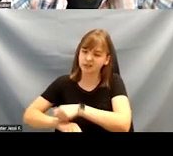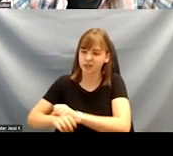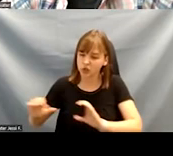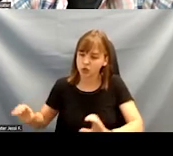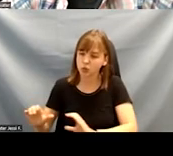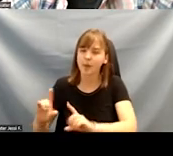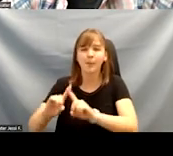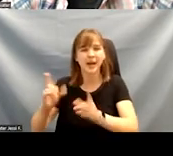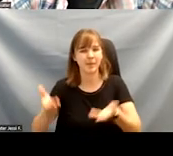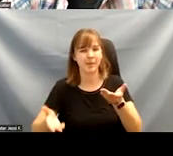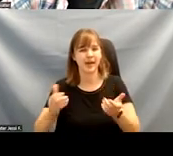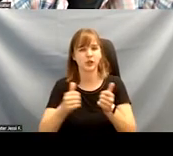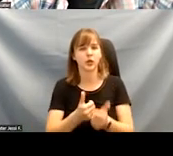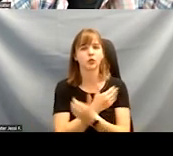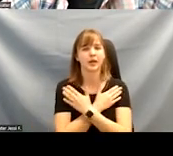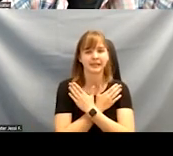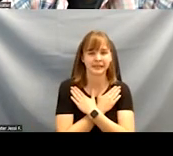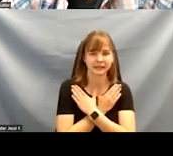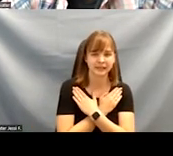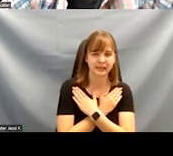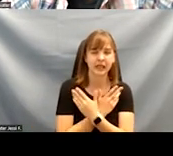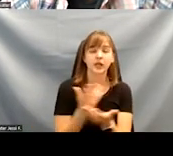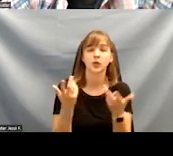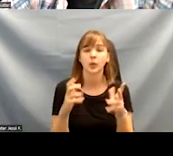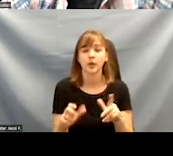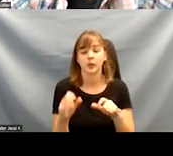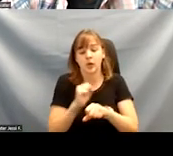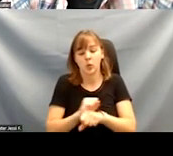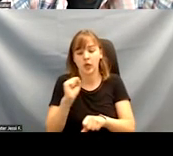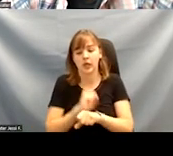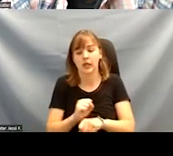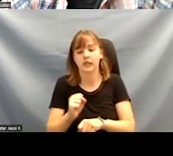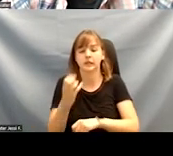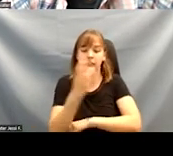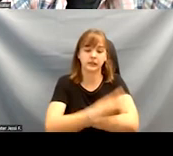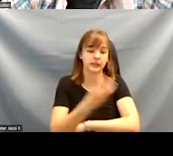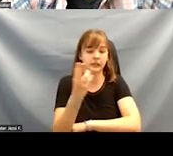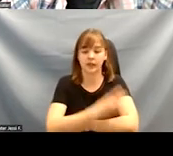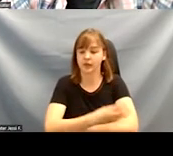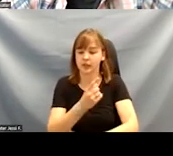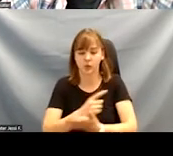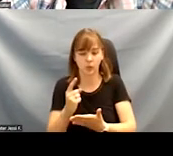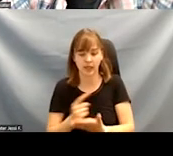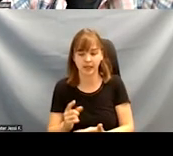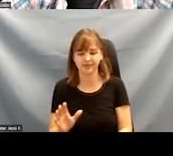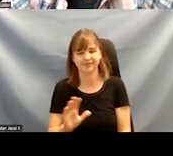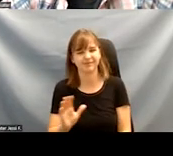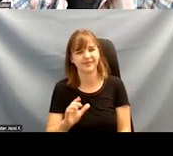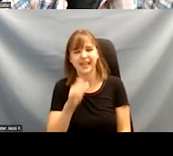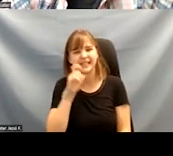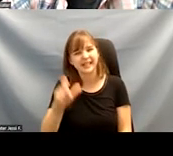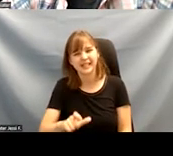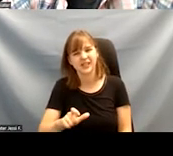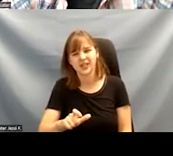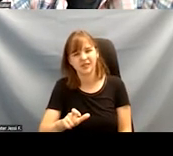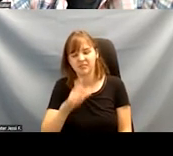rest and I don't want to be up working 6-7 days a week anymore. I don't think that that's necessary for me. I think